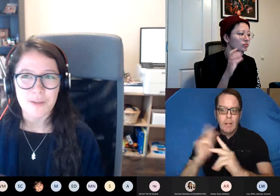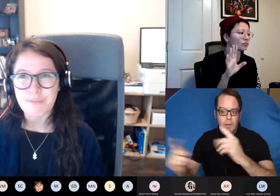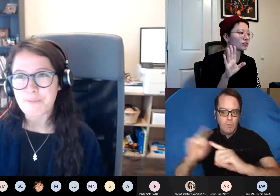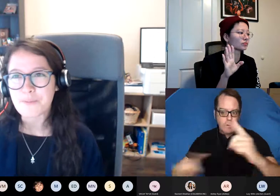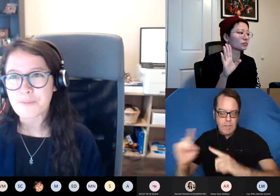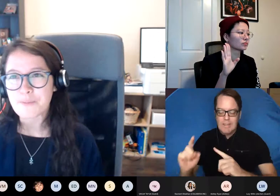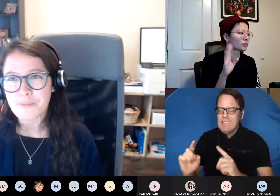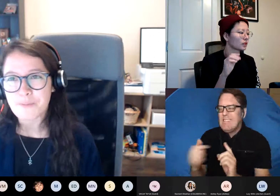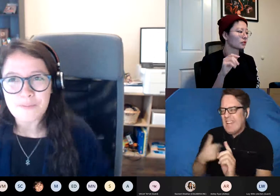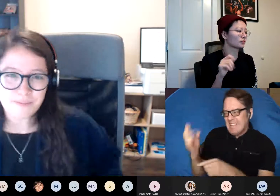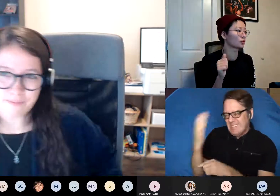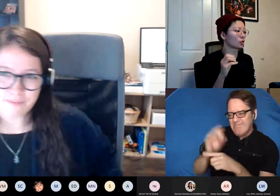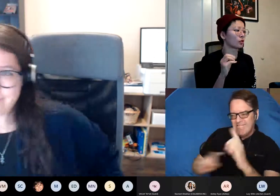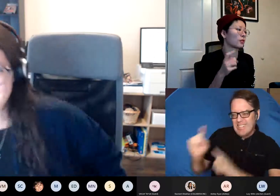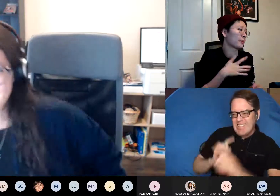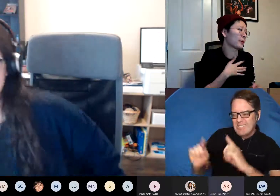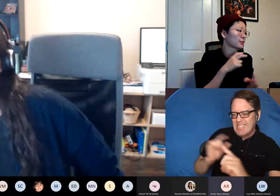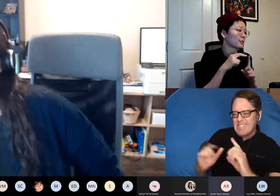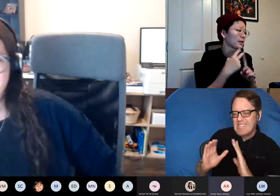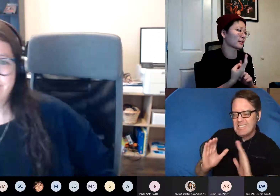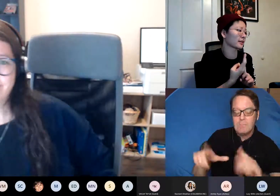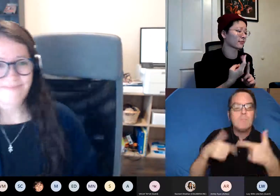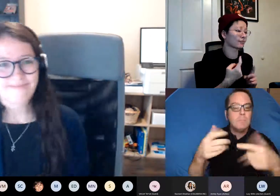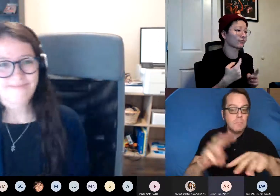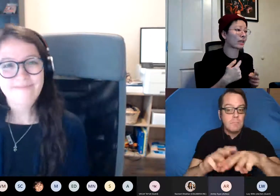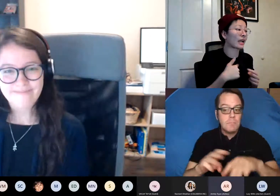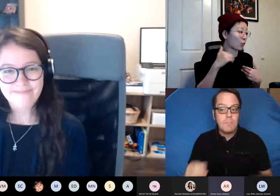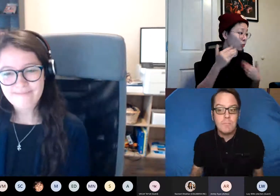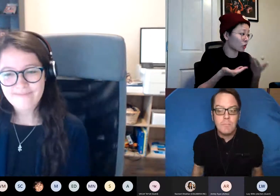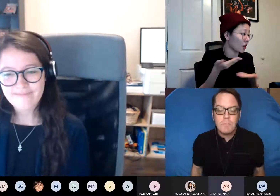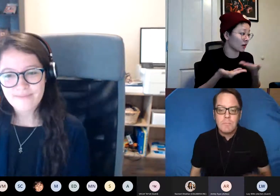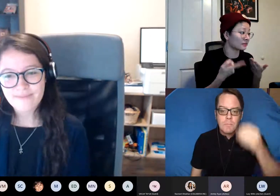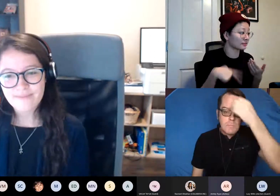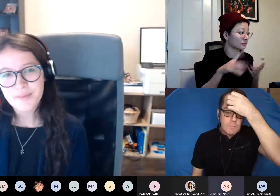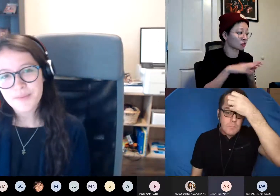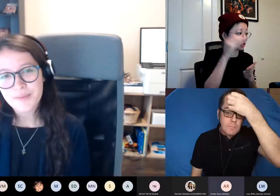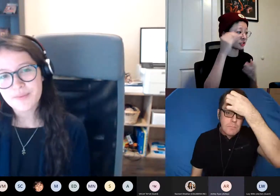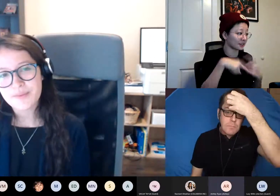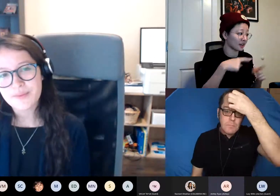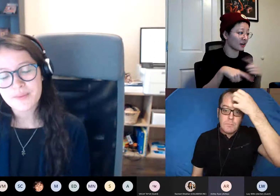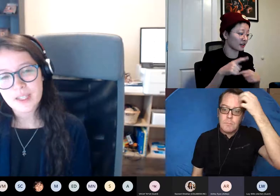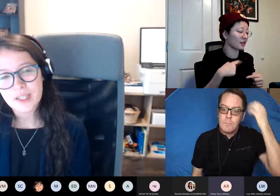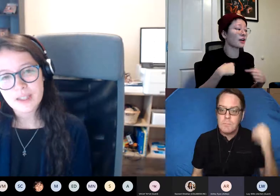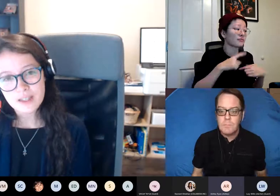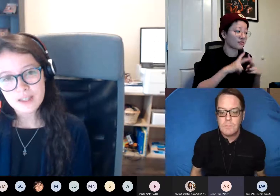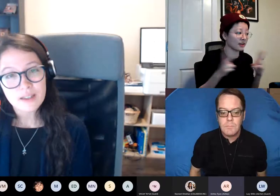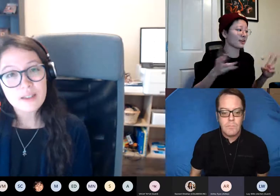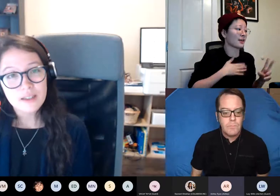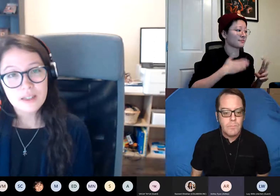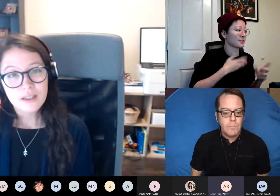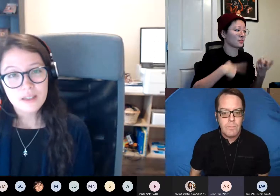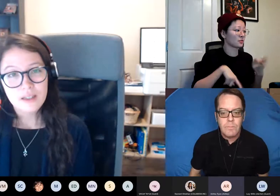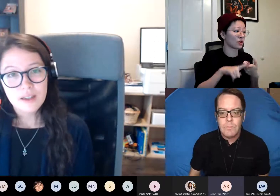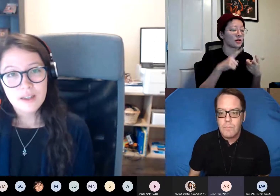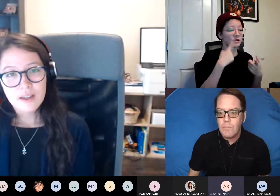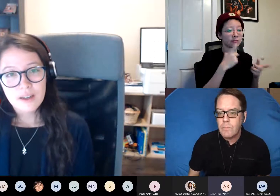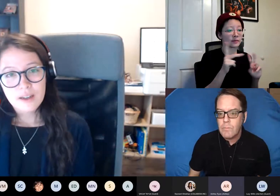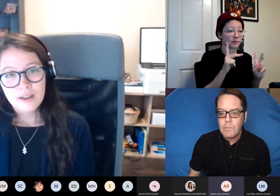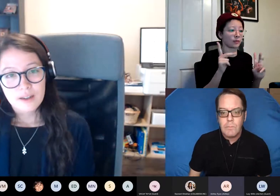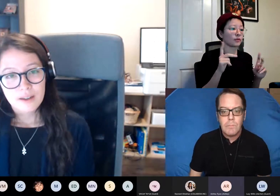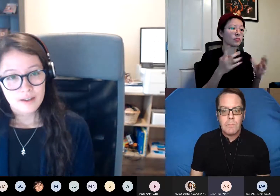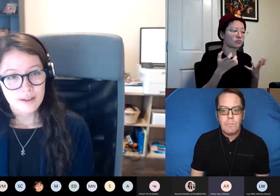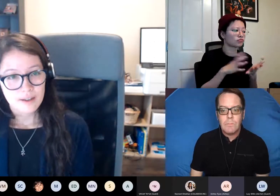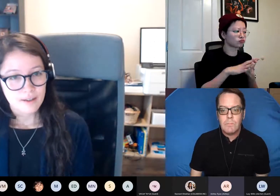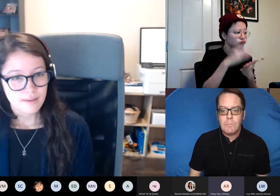ahead, Sophie. I wanted to add to what Mia was sharing. From my perspective as a deaf person, I'm